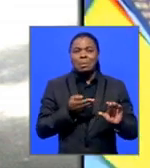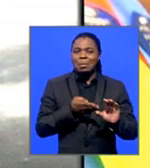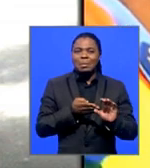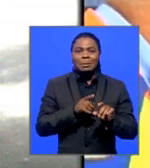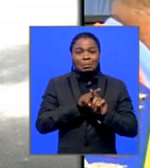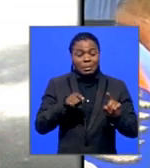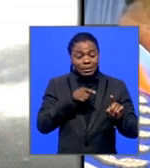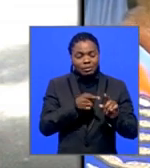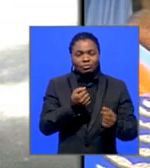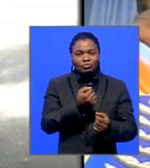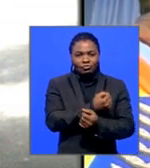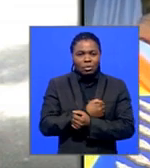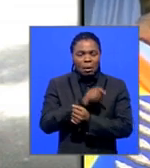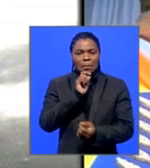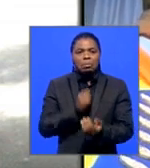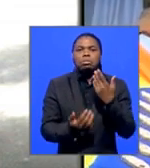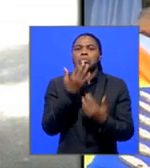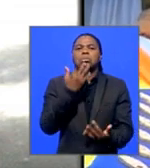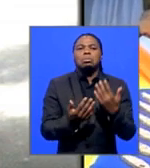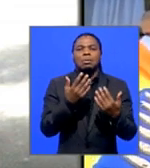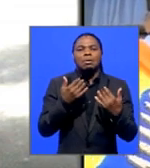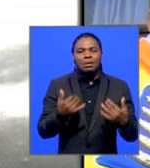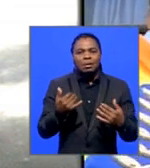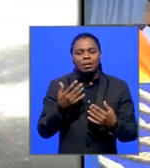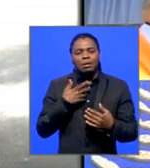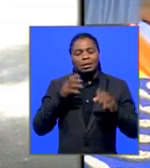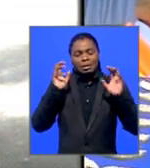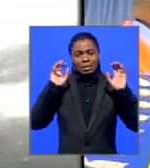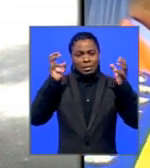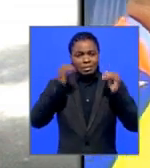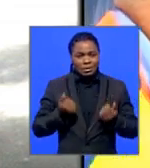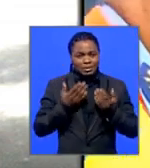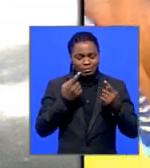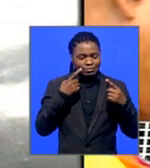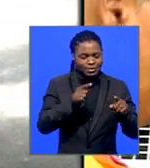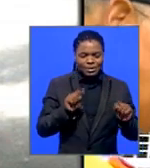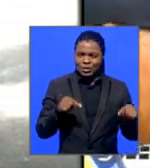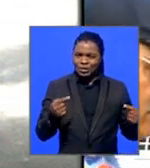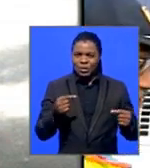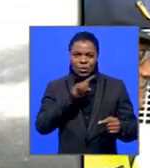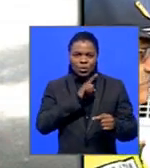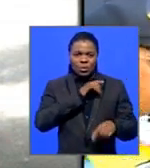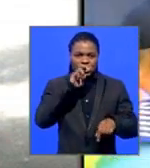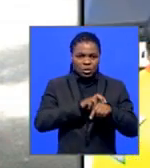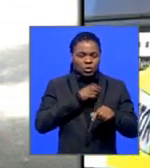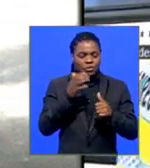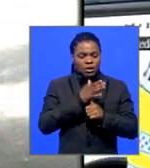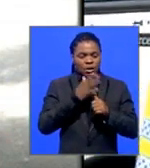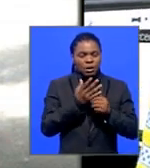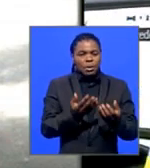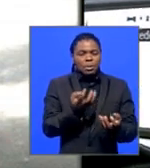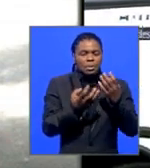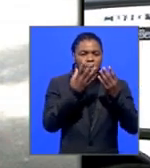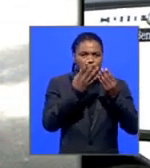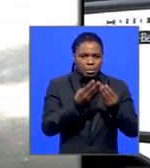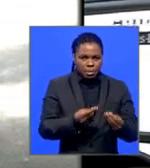Unfortunately, the trucks have burnt out, and rescue personnel cannot get close to the 2 trucks until they've cooled down so that they can actually